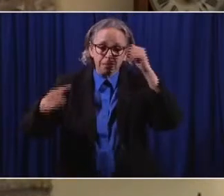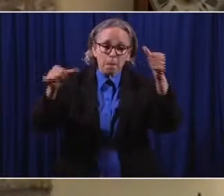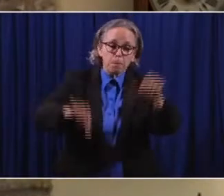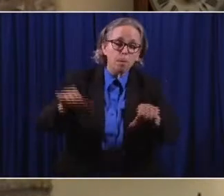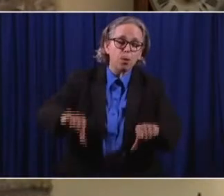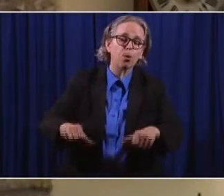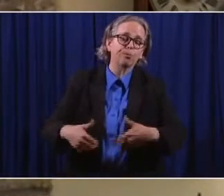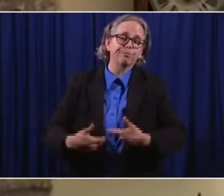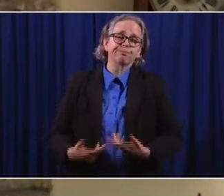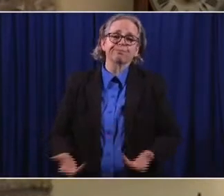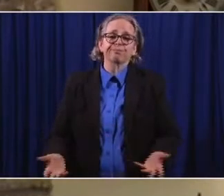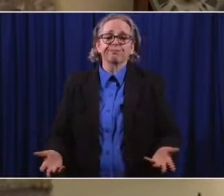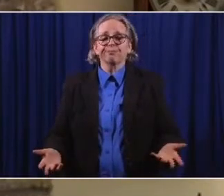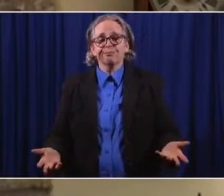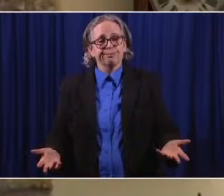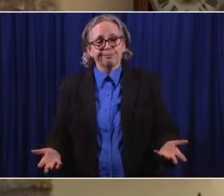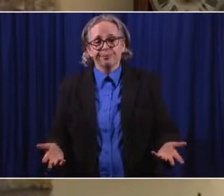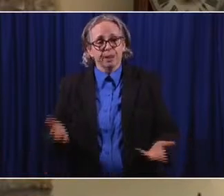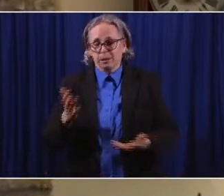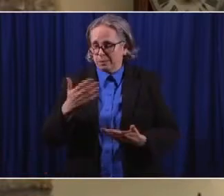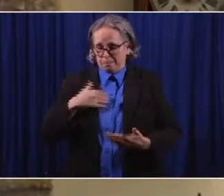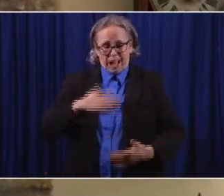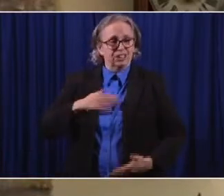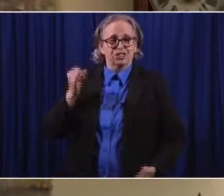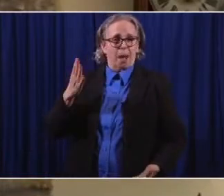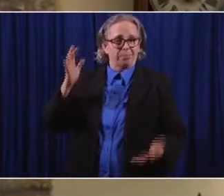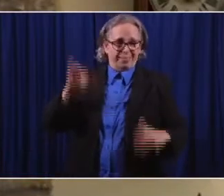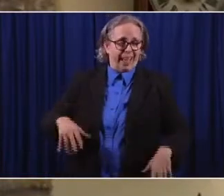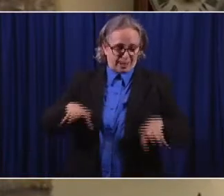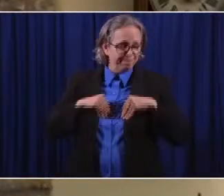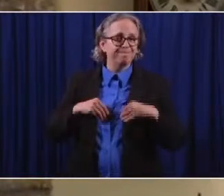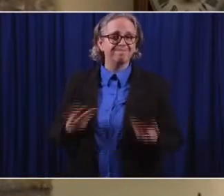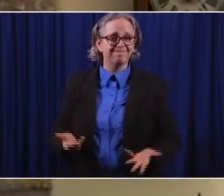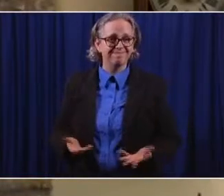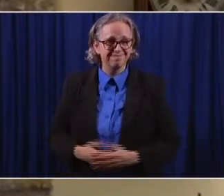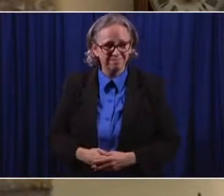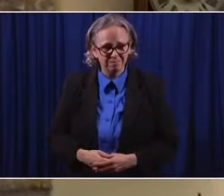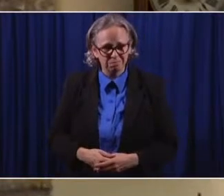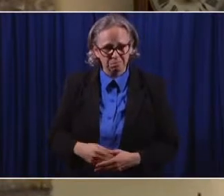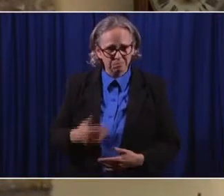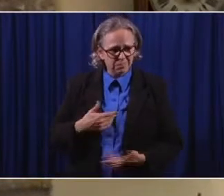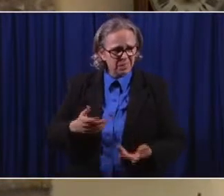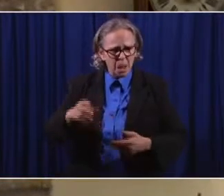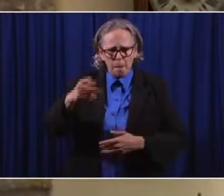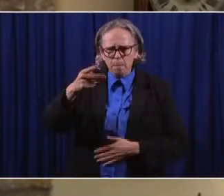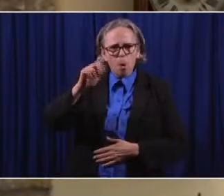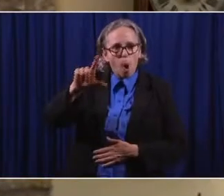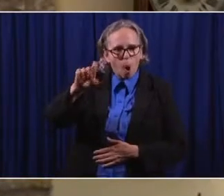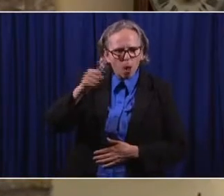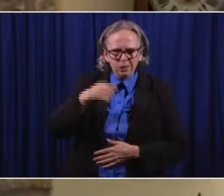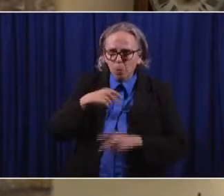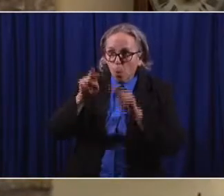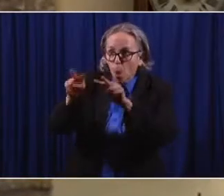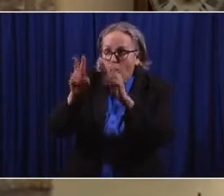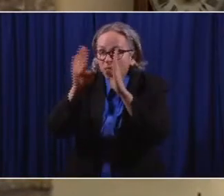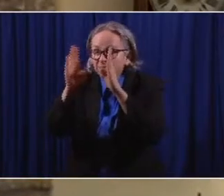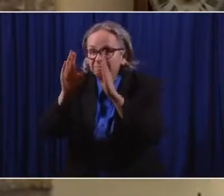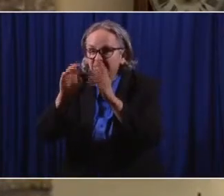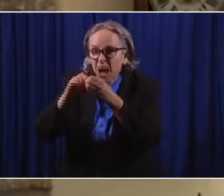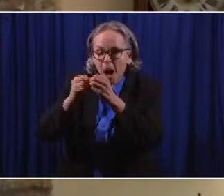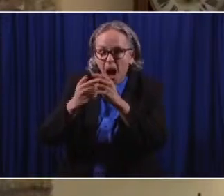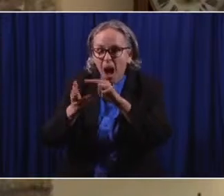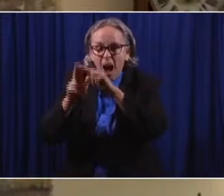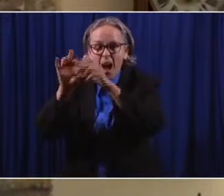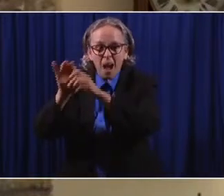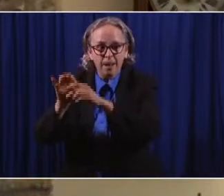that's the way it goes. And I'm not watching the polling. As Fran's told me, has told me many